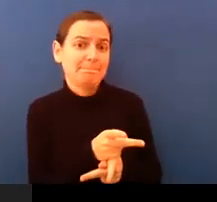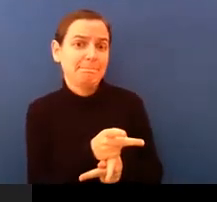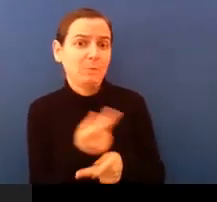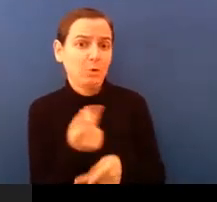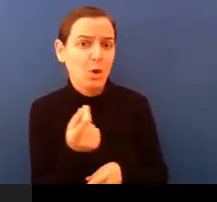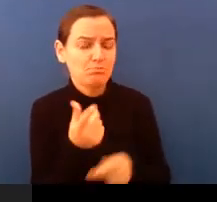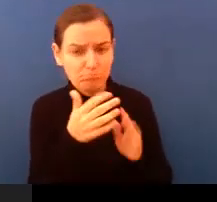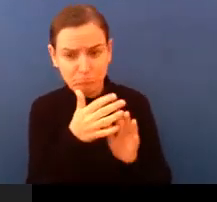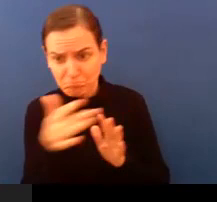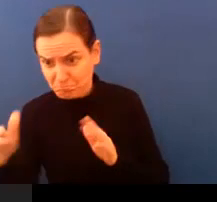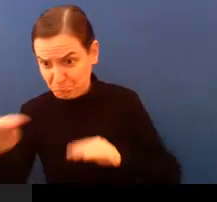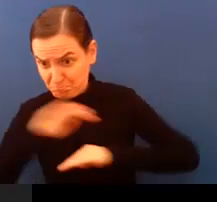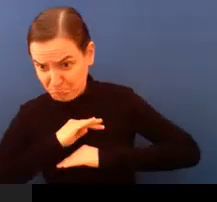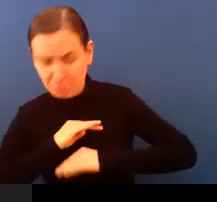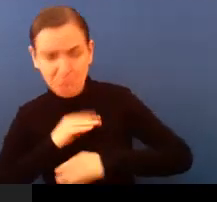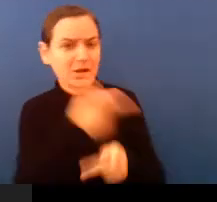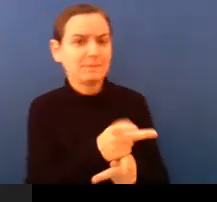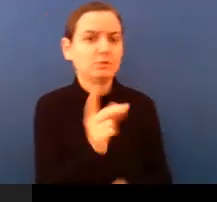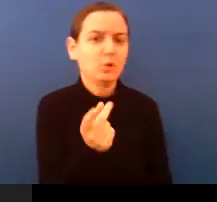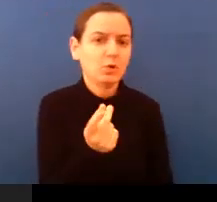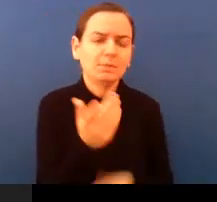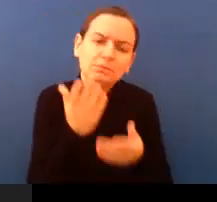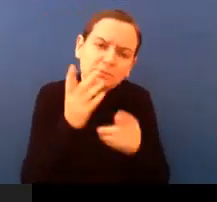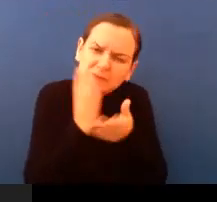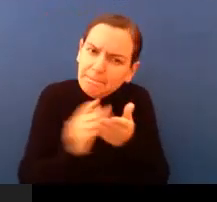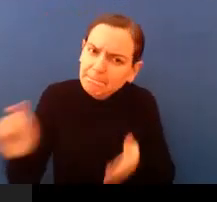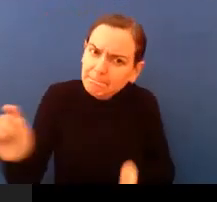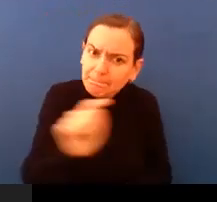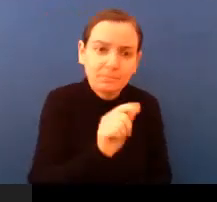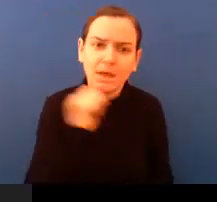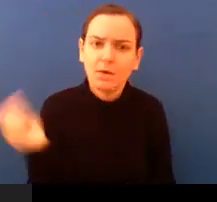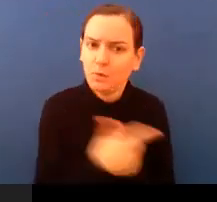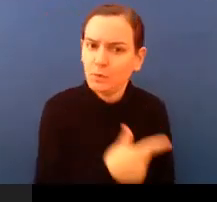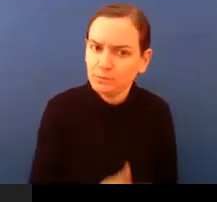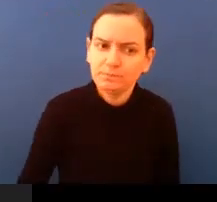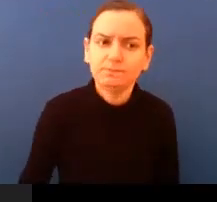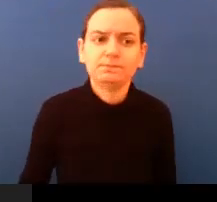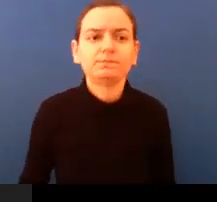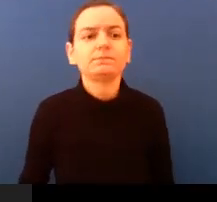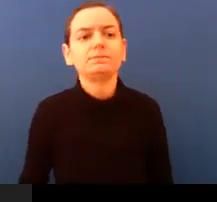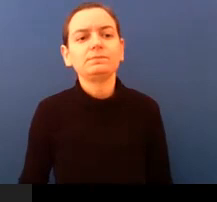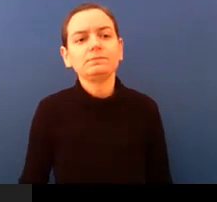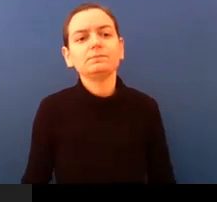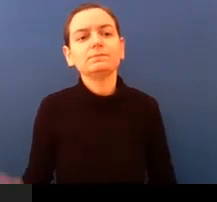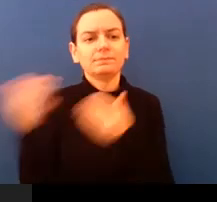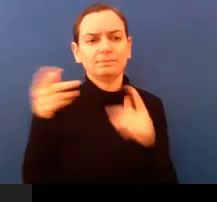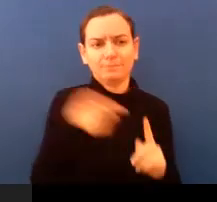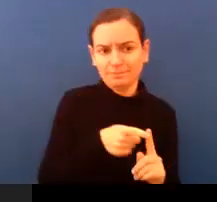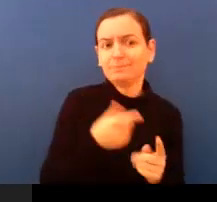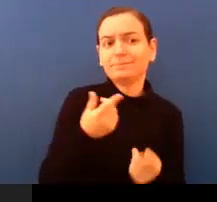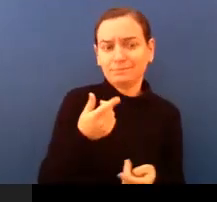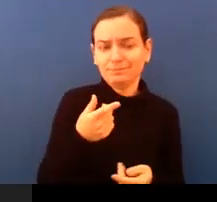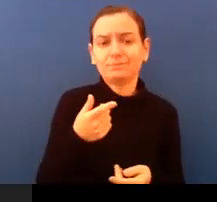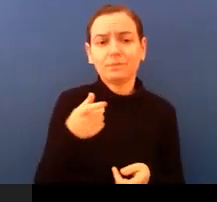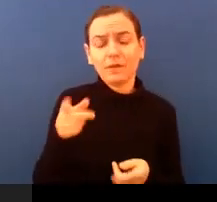for individual reasons. The training and the cost of the dog is paid by the school until the